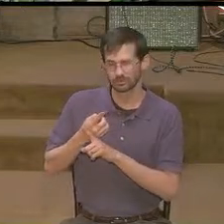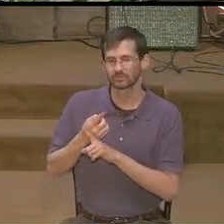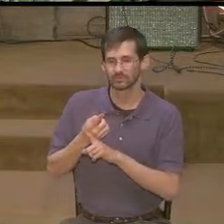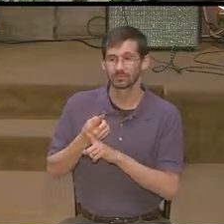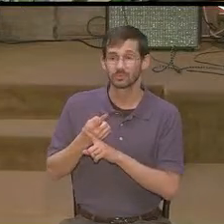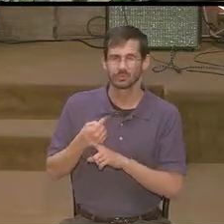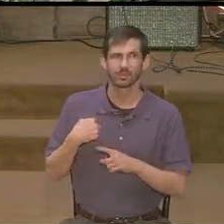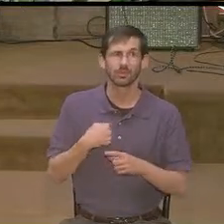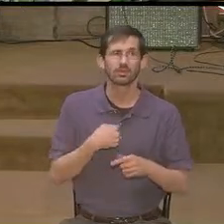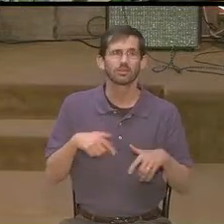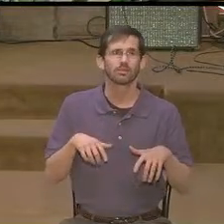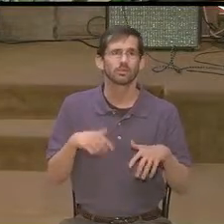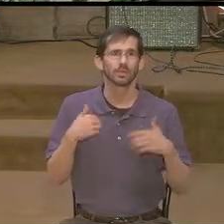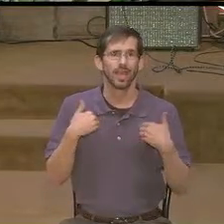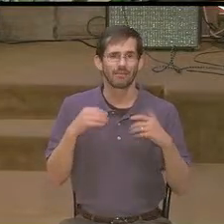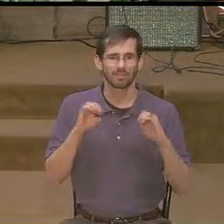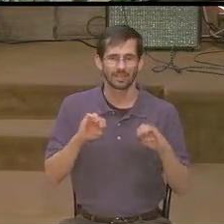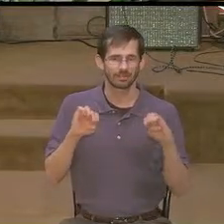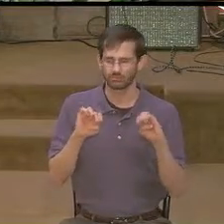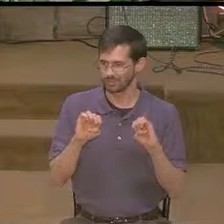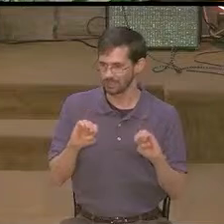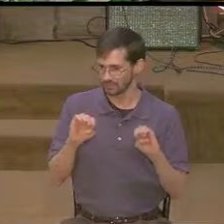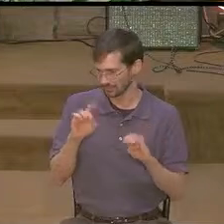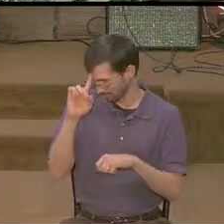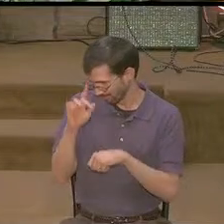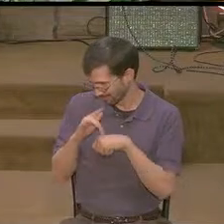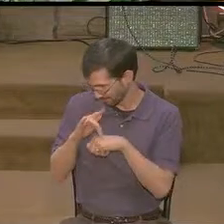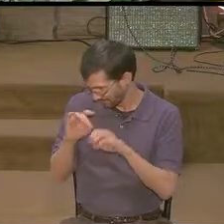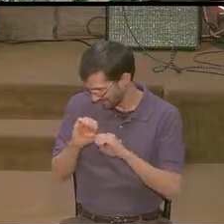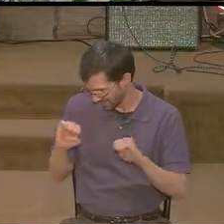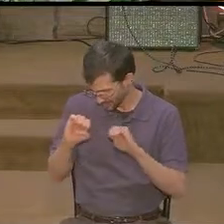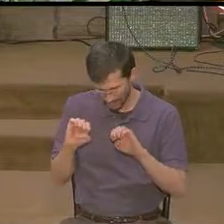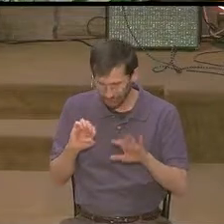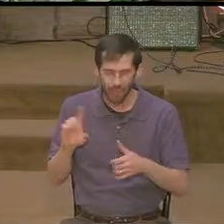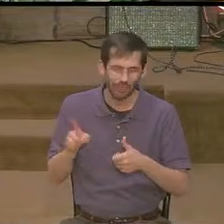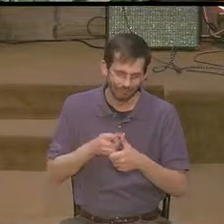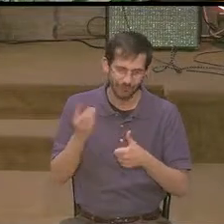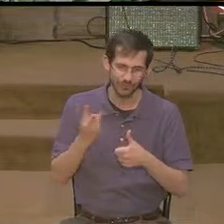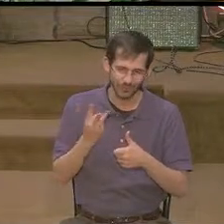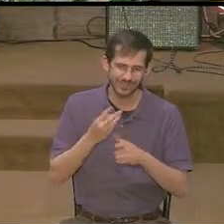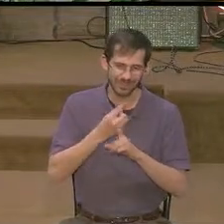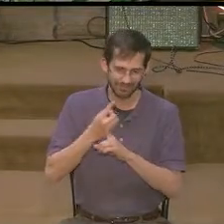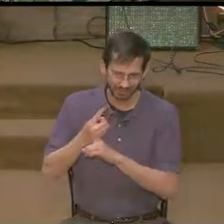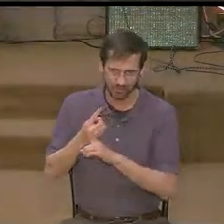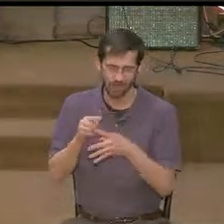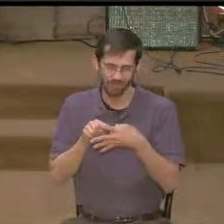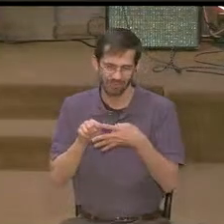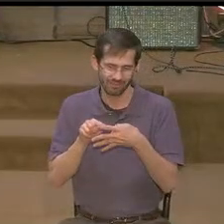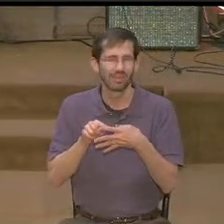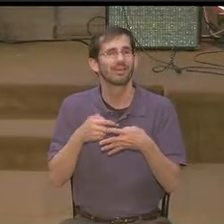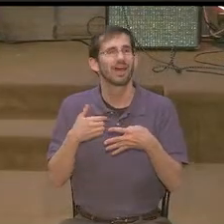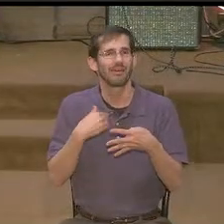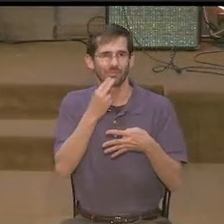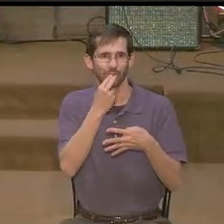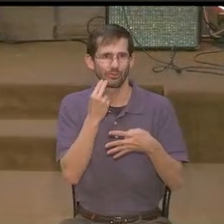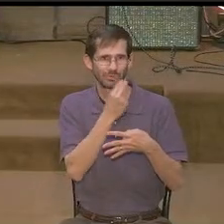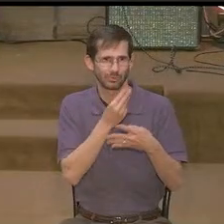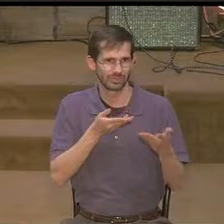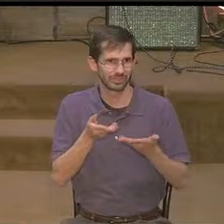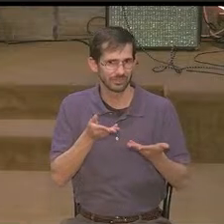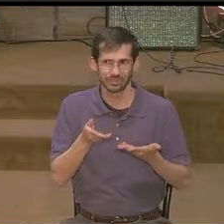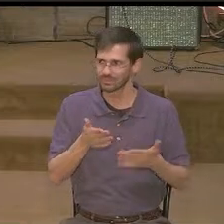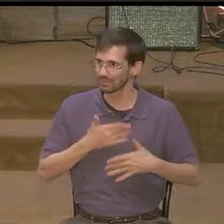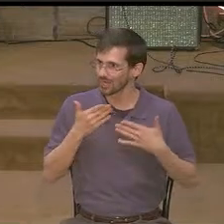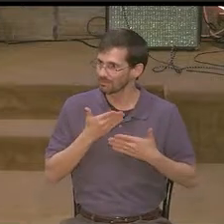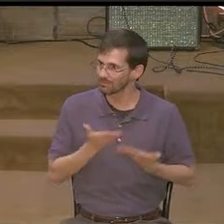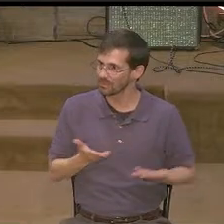have our Easter. I'm stuck on Easter. And our communion service. And are you happy to be here tonight? Are you happy